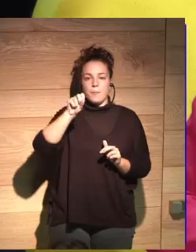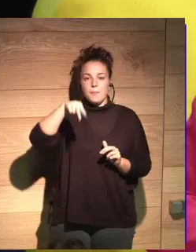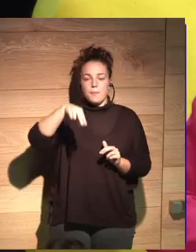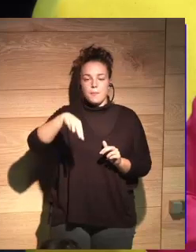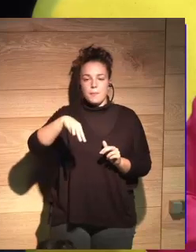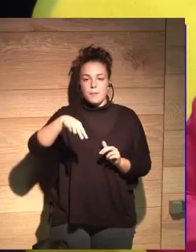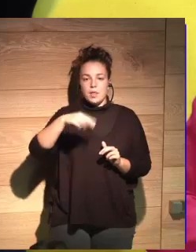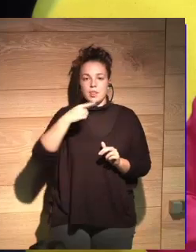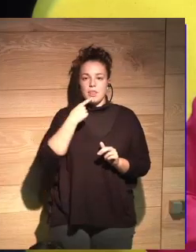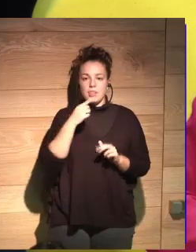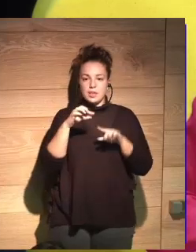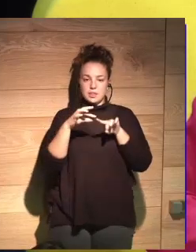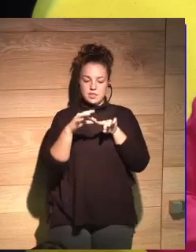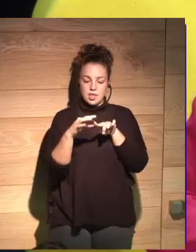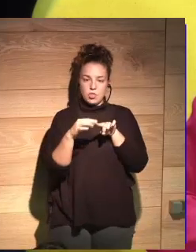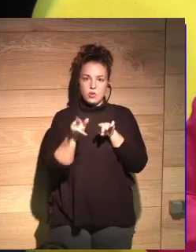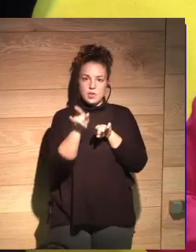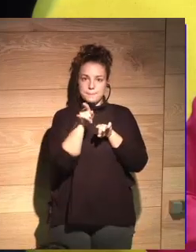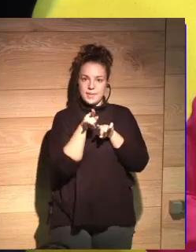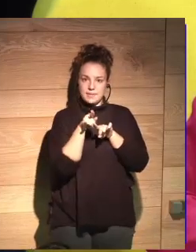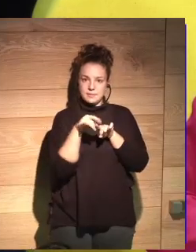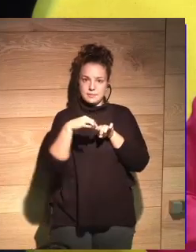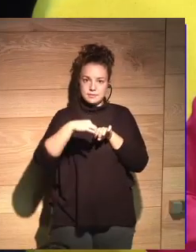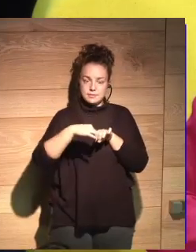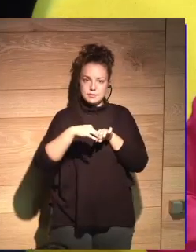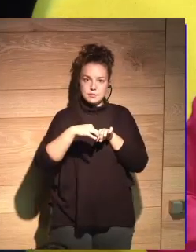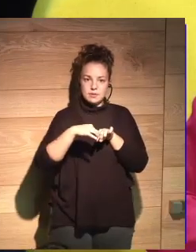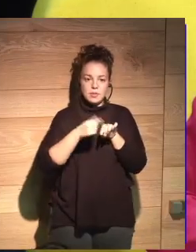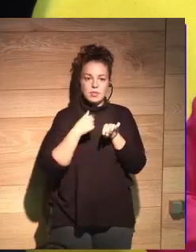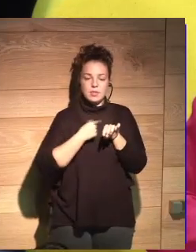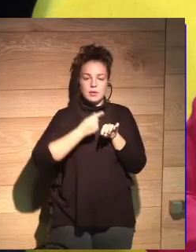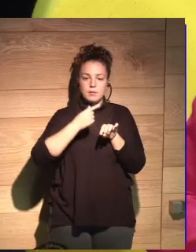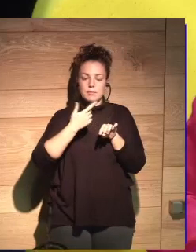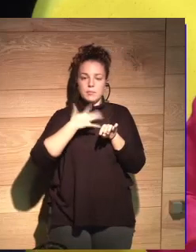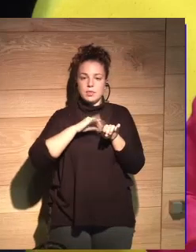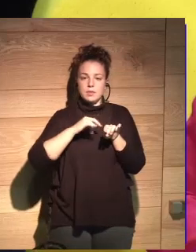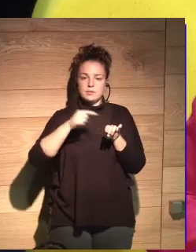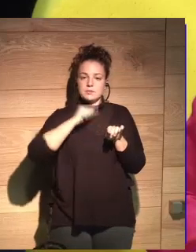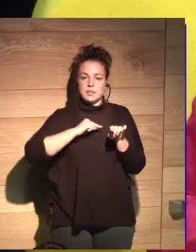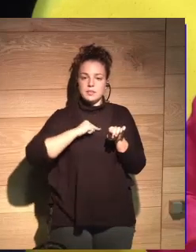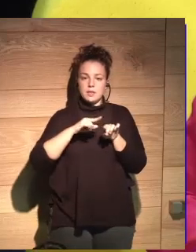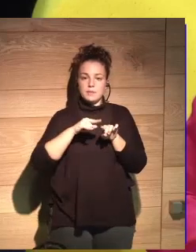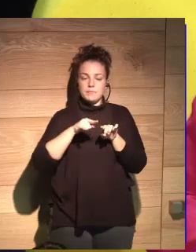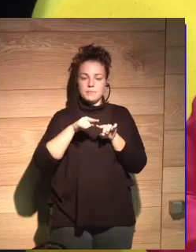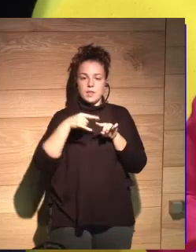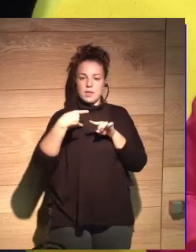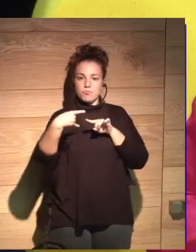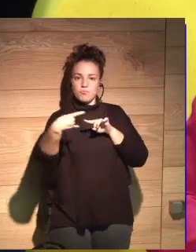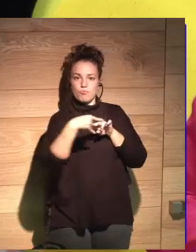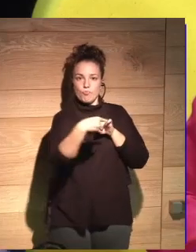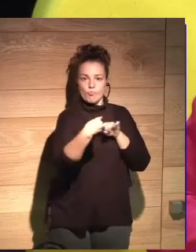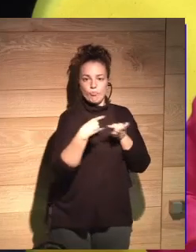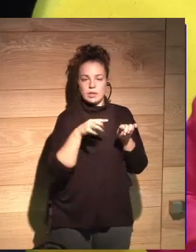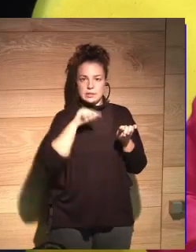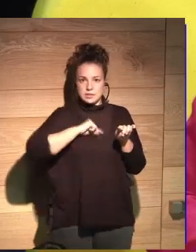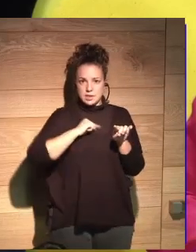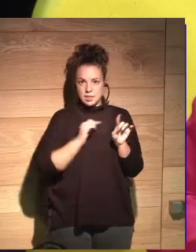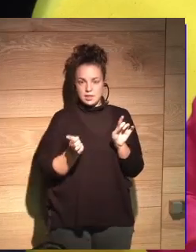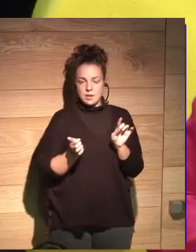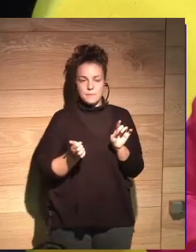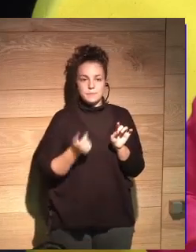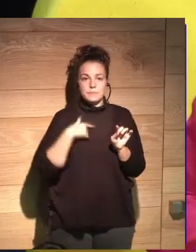trivial surgery. But he can sense magnetic fields. He got a sense that no other human, except other people with magnets,